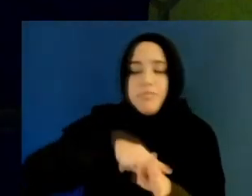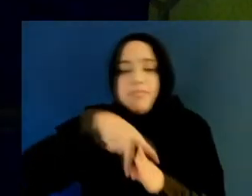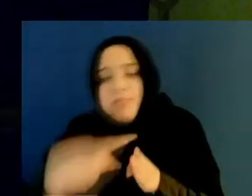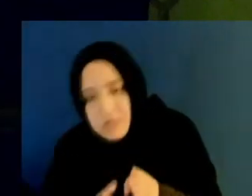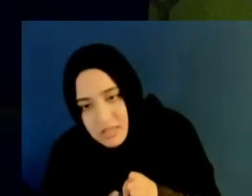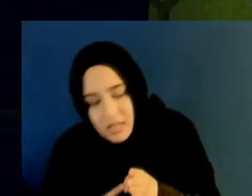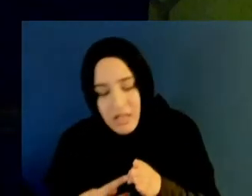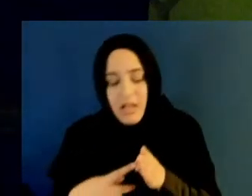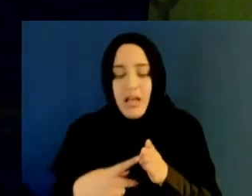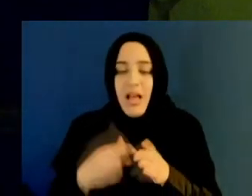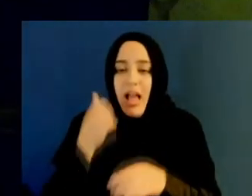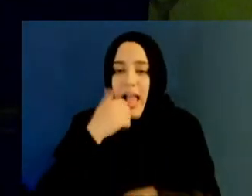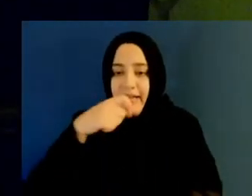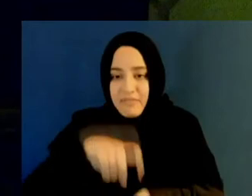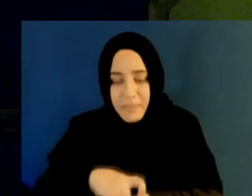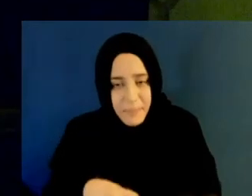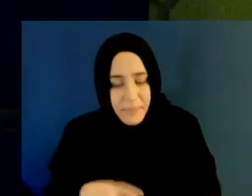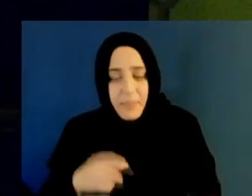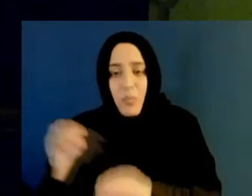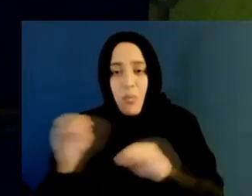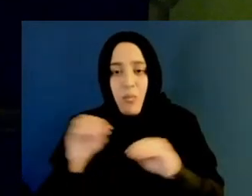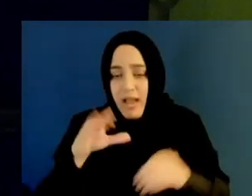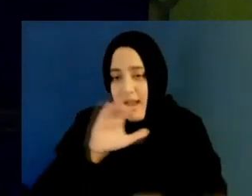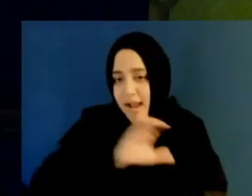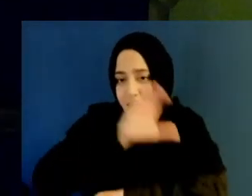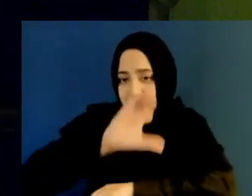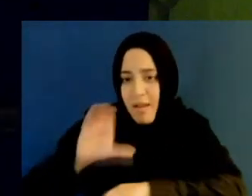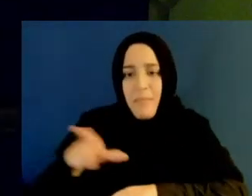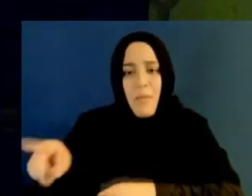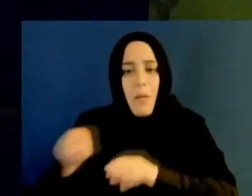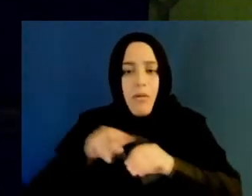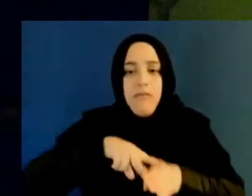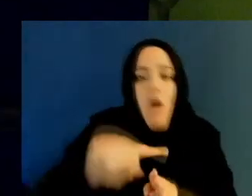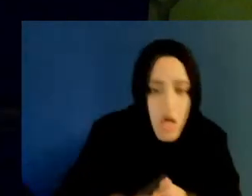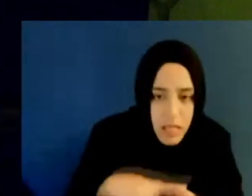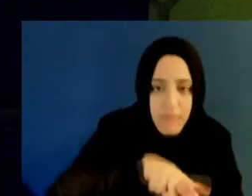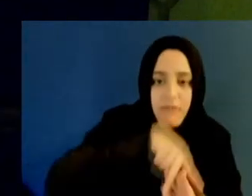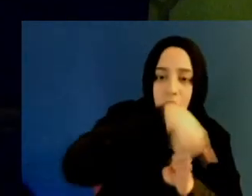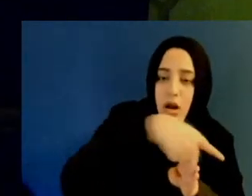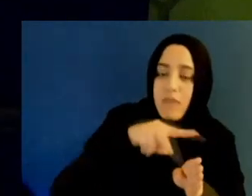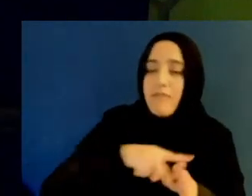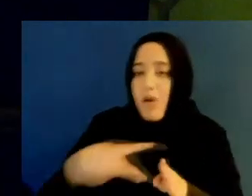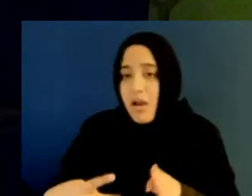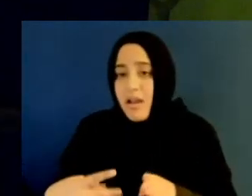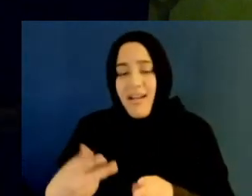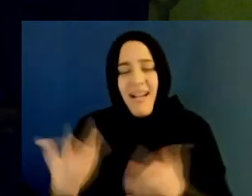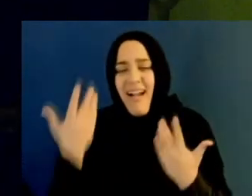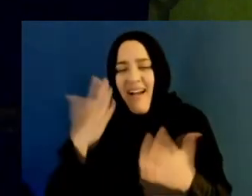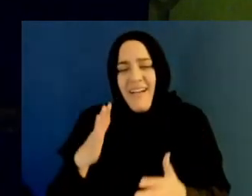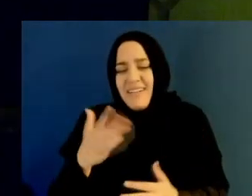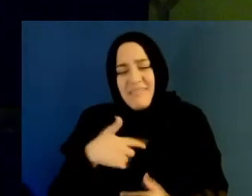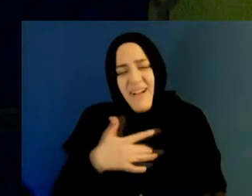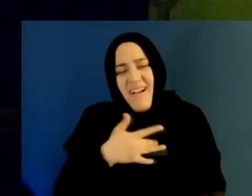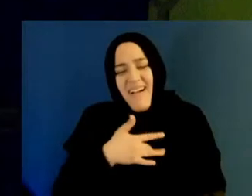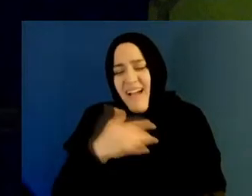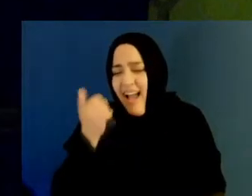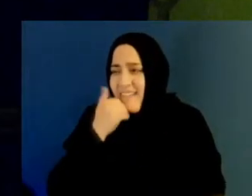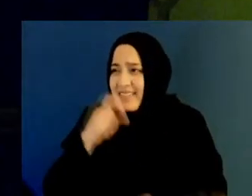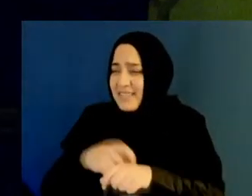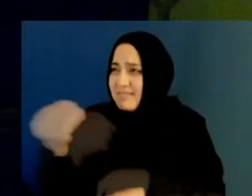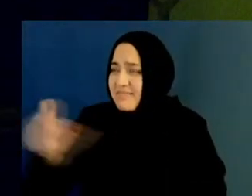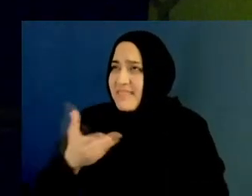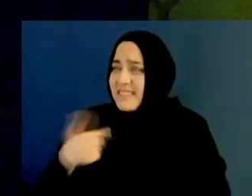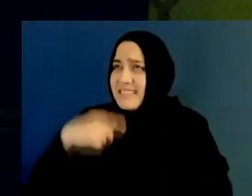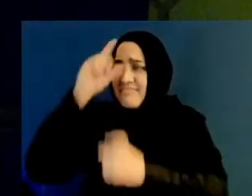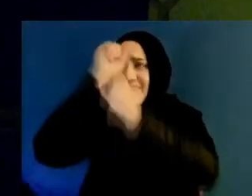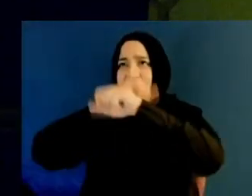Allah, Allah. Ali, I don't know. My heart tells me, when I hear that somebody falls off the camel, somehow I think about how